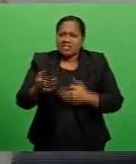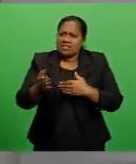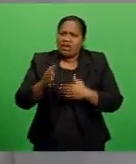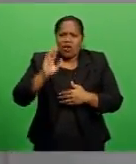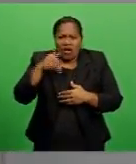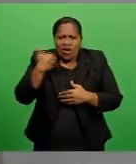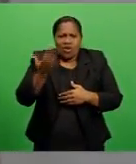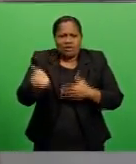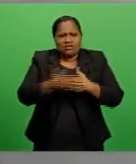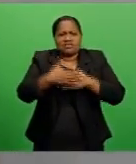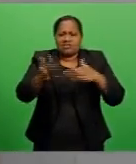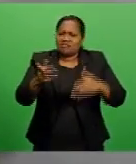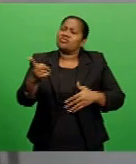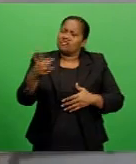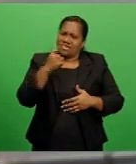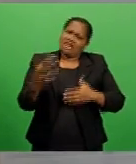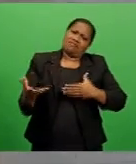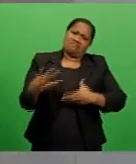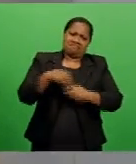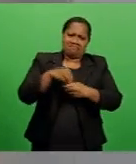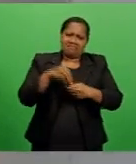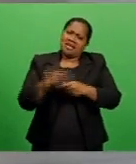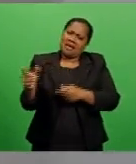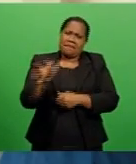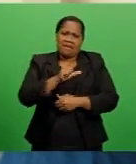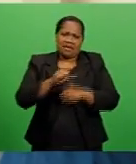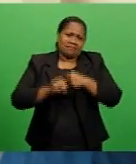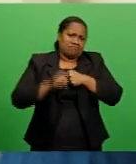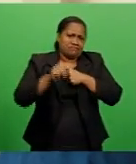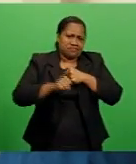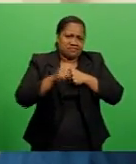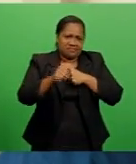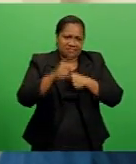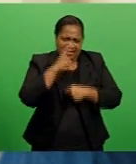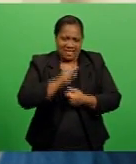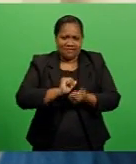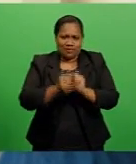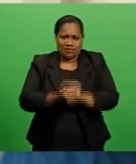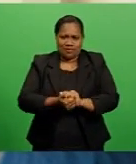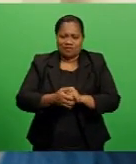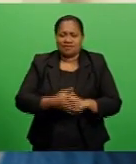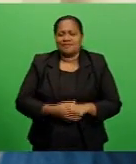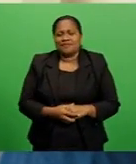for Hill to return to the ring. Winston has been a great ambassador inside and outside the ring for boxing.